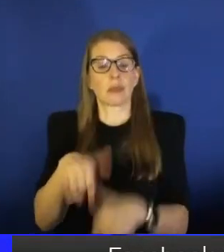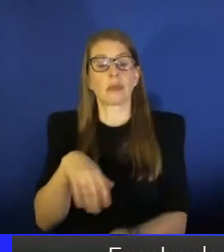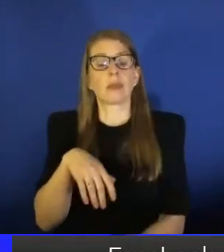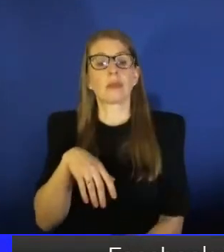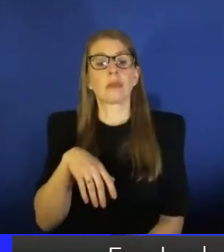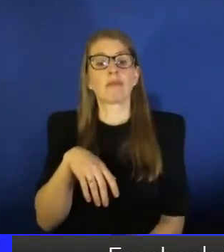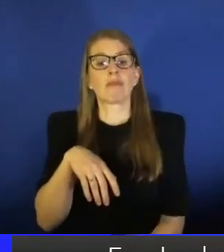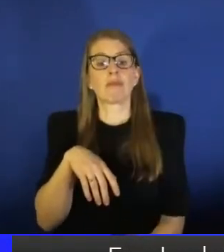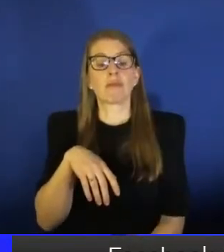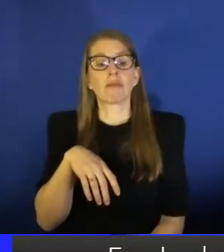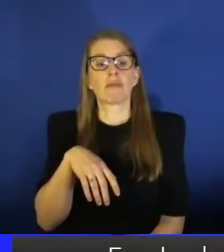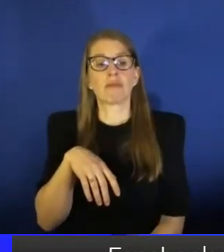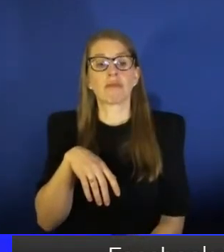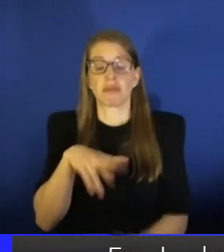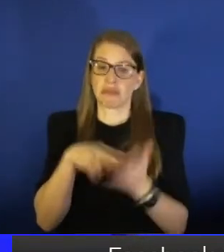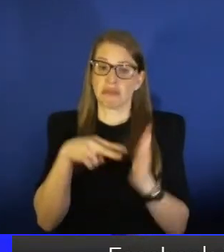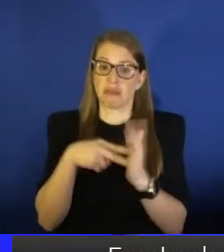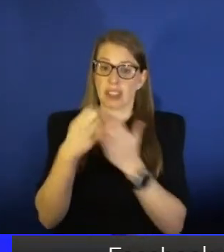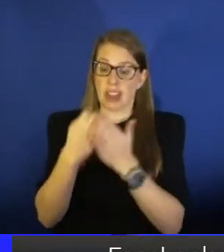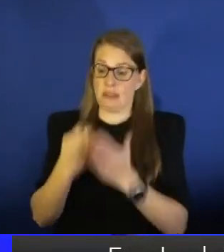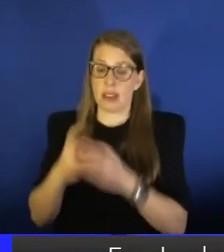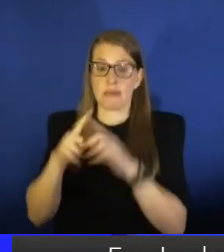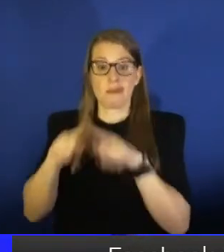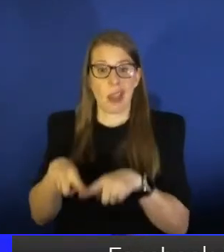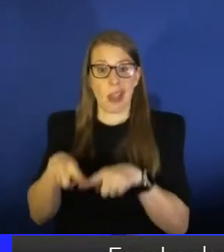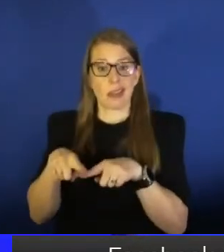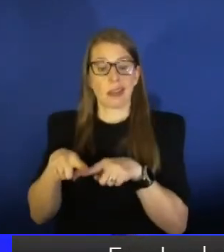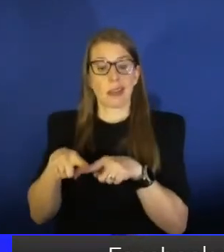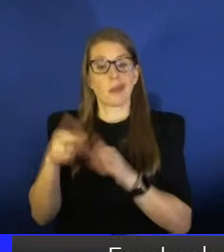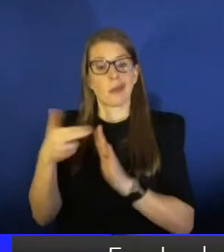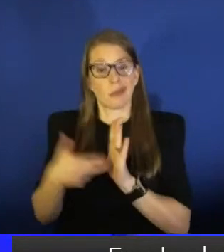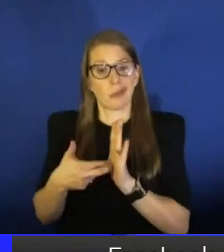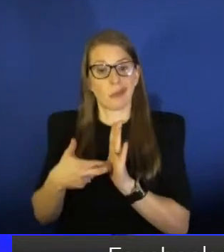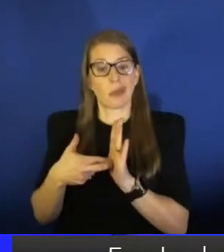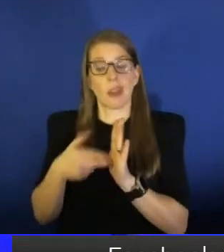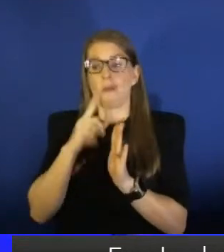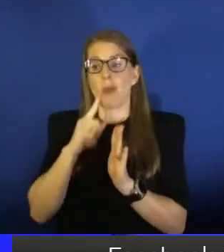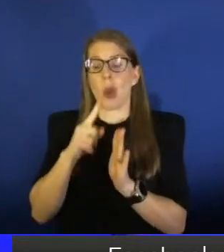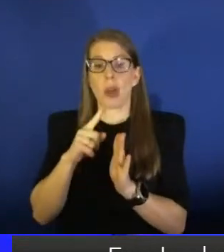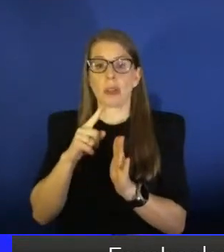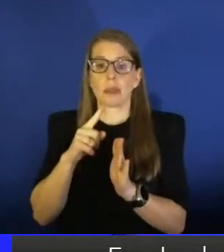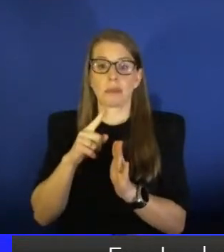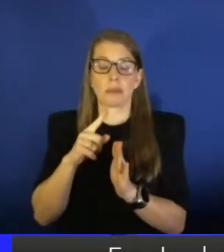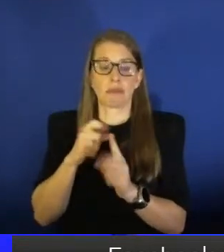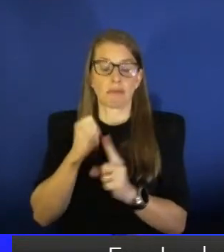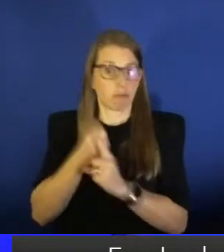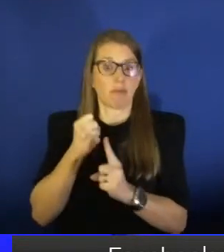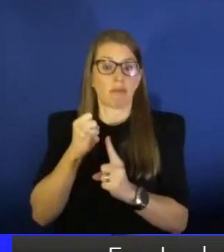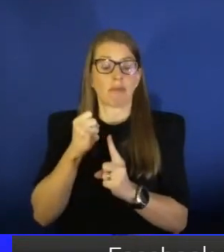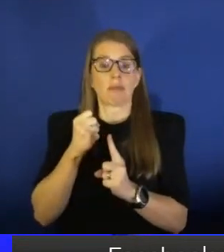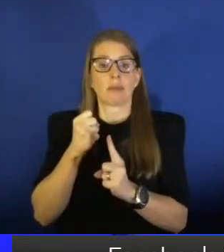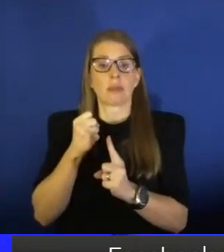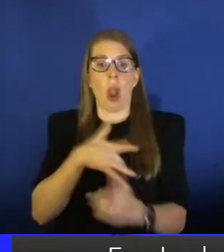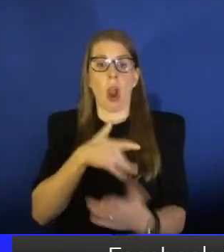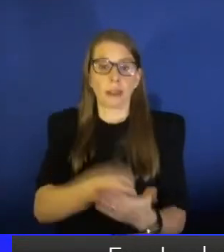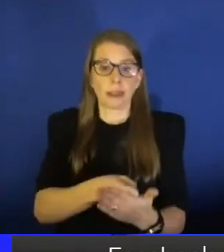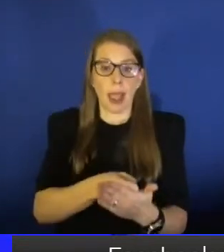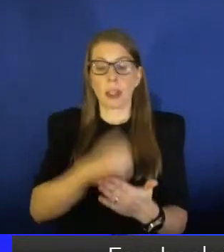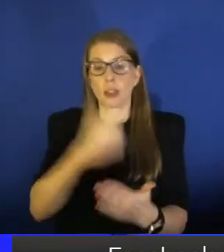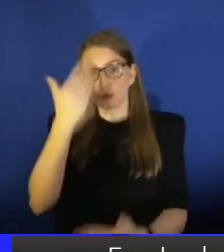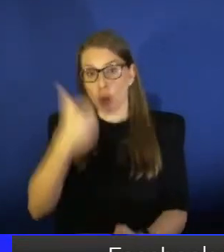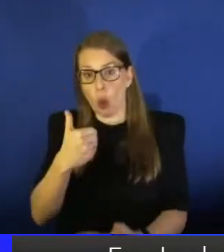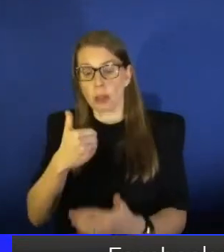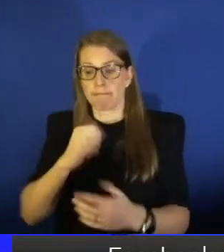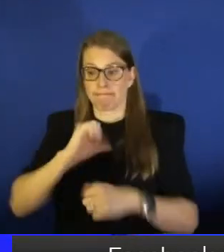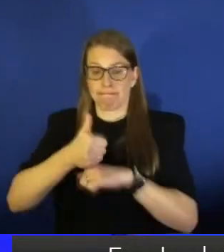the evidence-based guidelines on managing acute heart attacks and stroke and putting it into actual practice. And what we found was